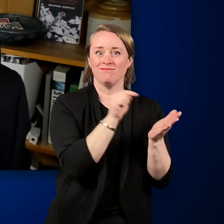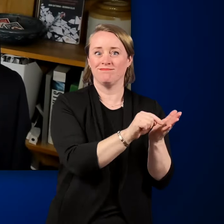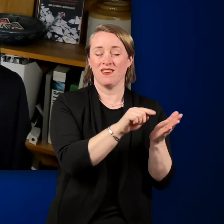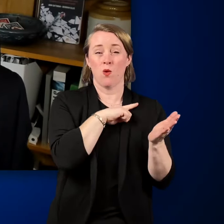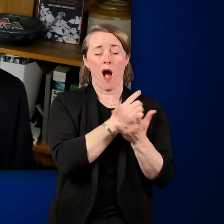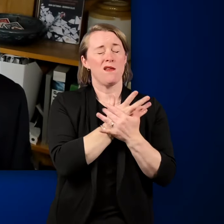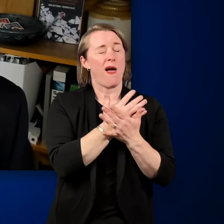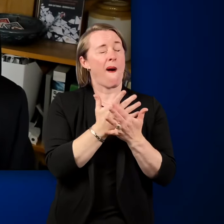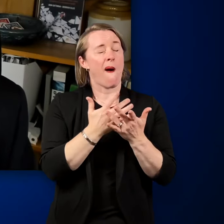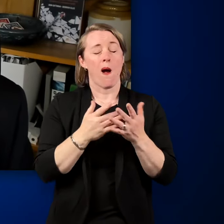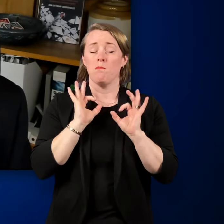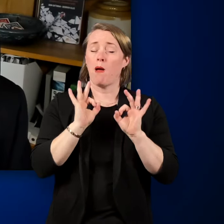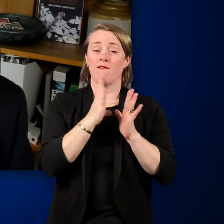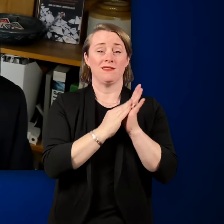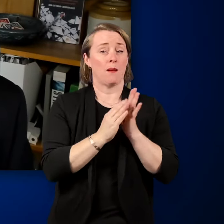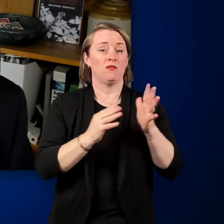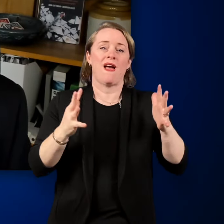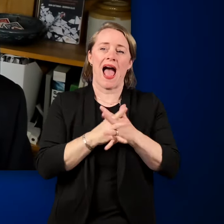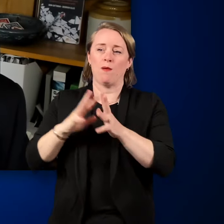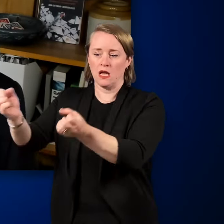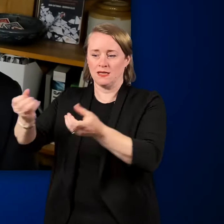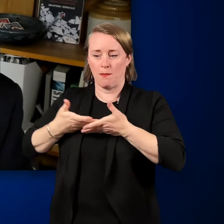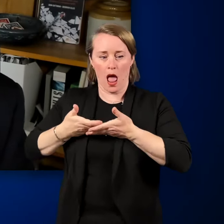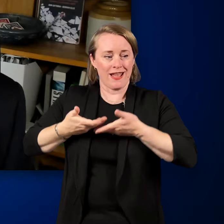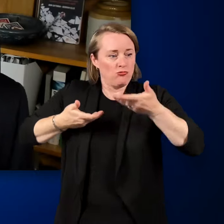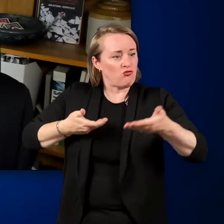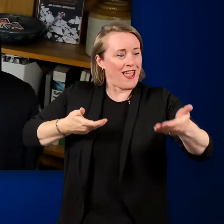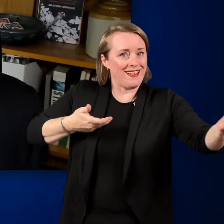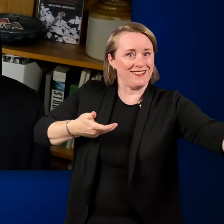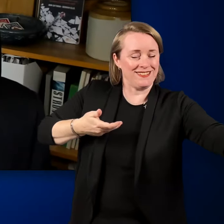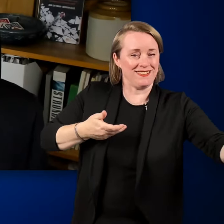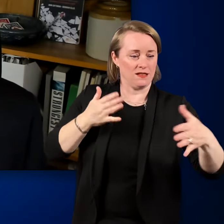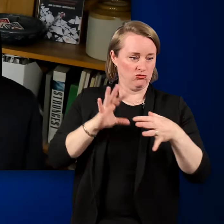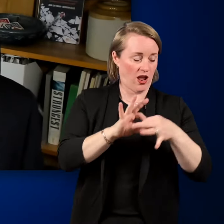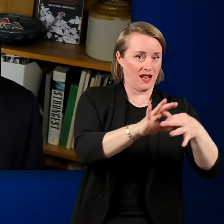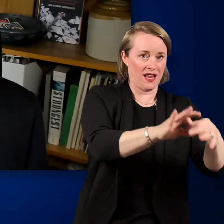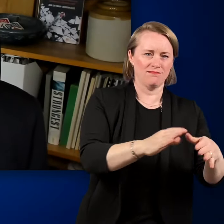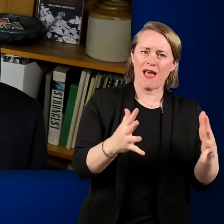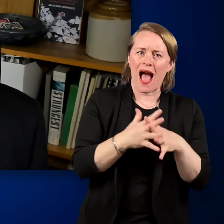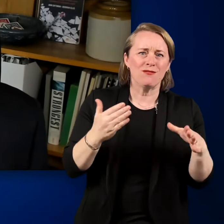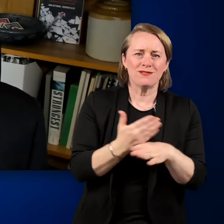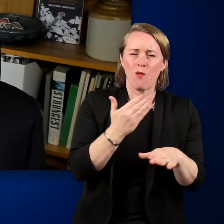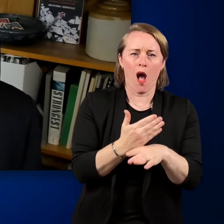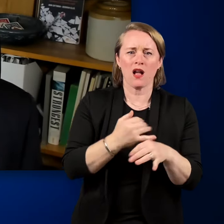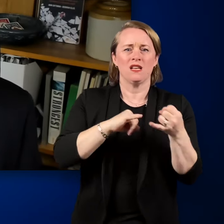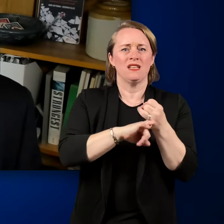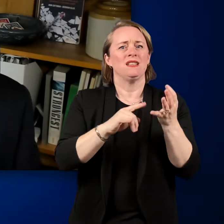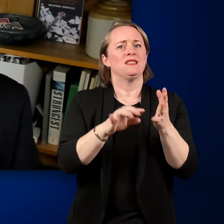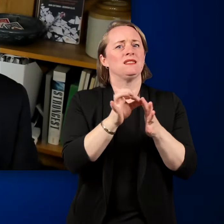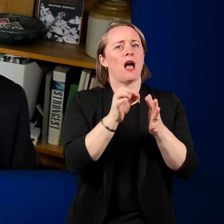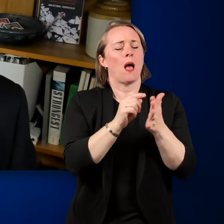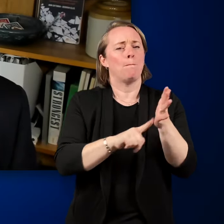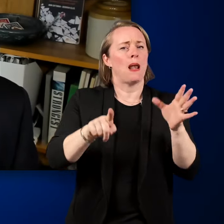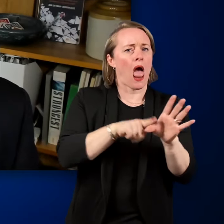of examples of how supply chains work. Going back to ancient times, we can take ideas from there